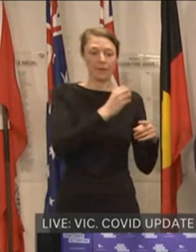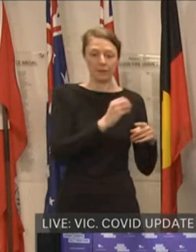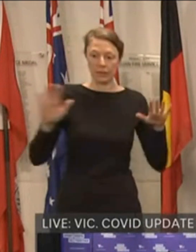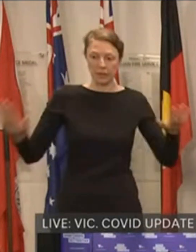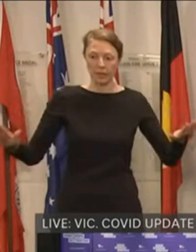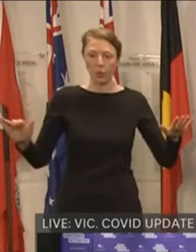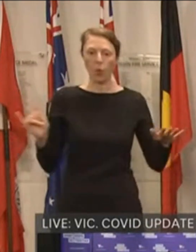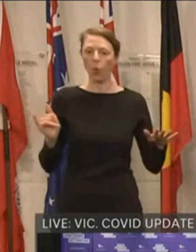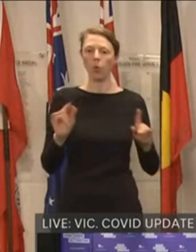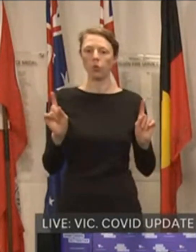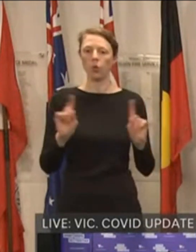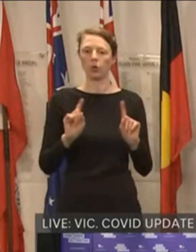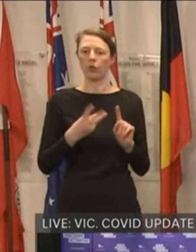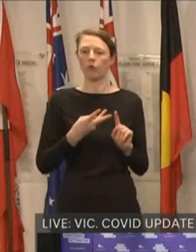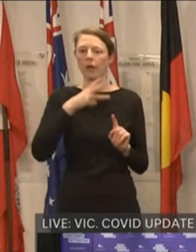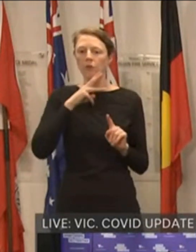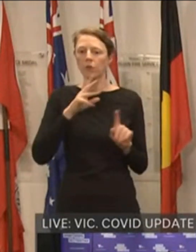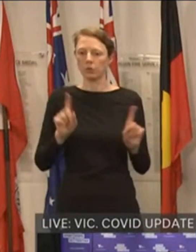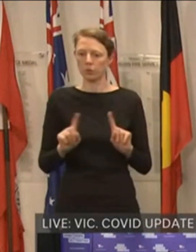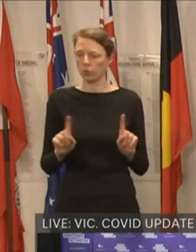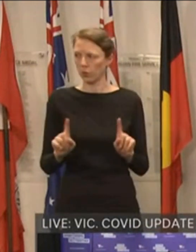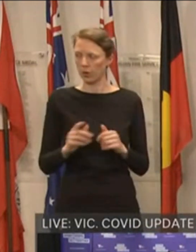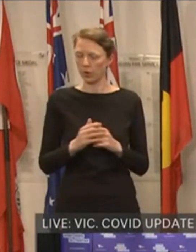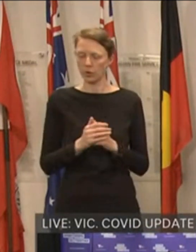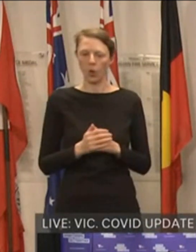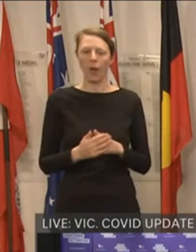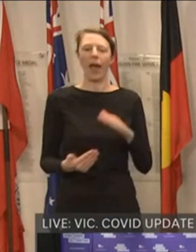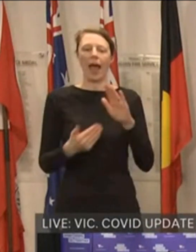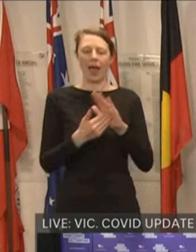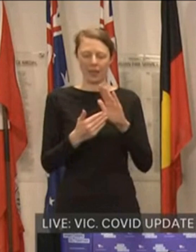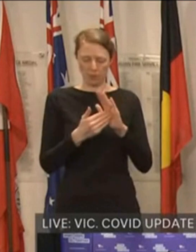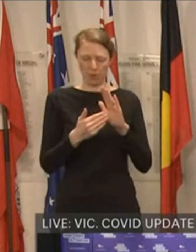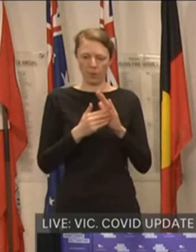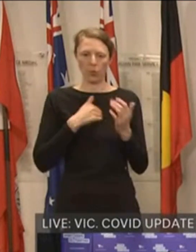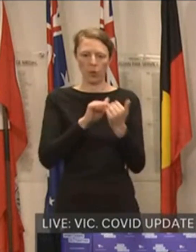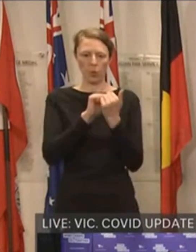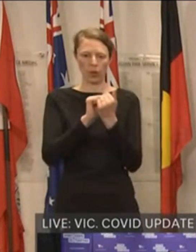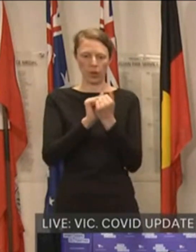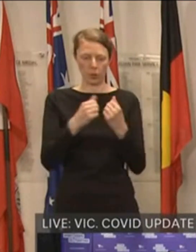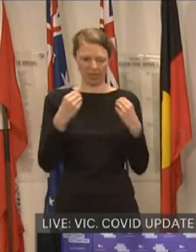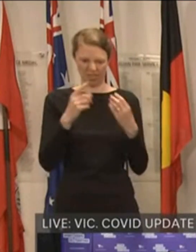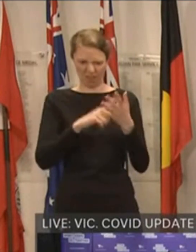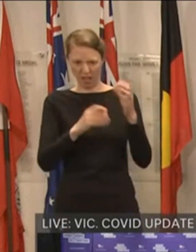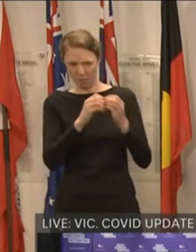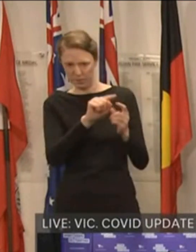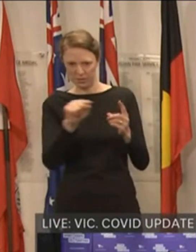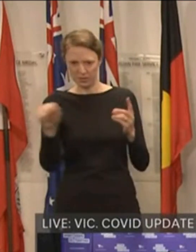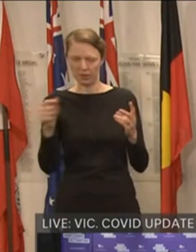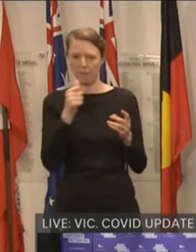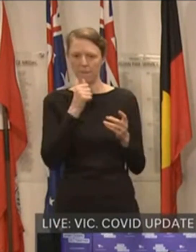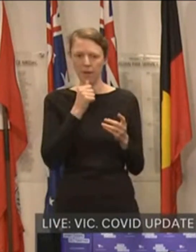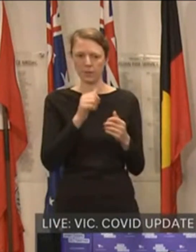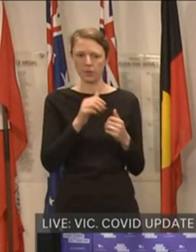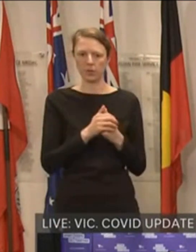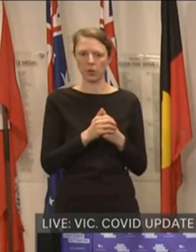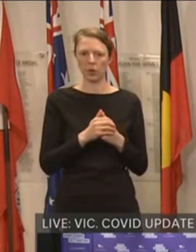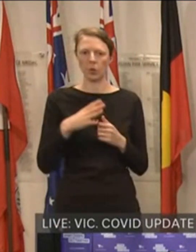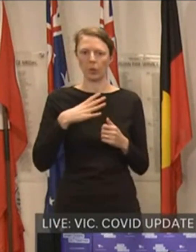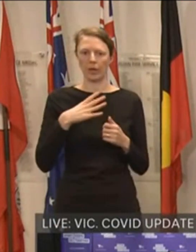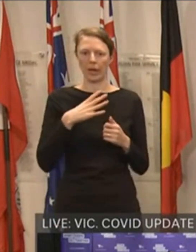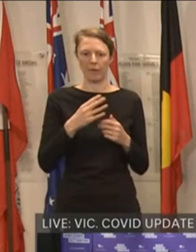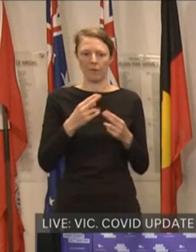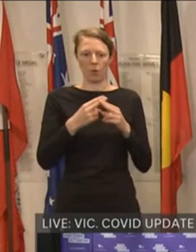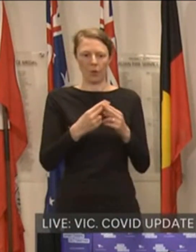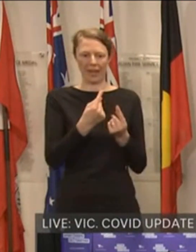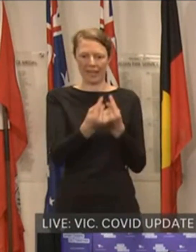and ensuring that there's sufficient evidence of COVID-safe marshals around. The point is, as the